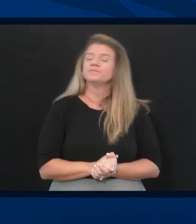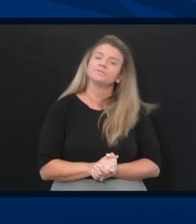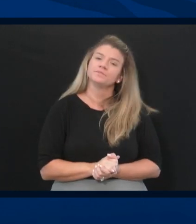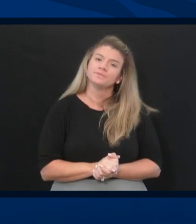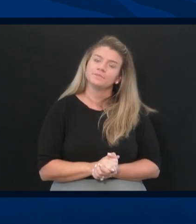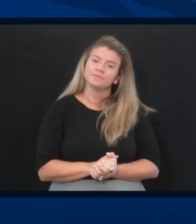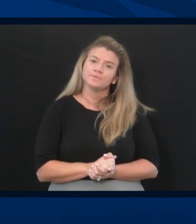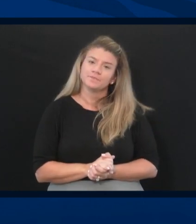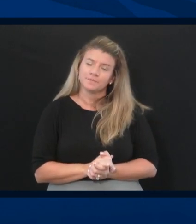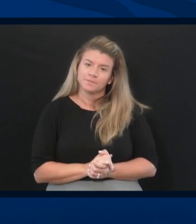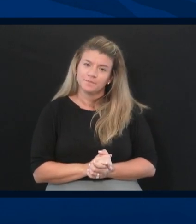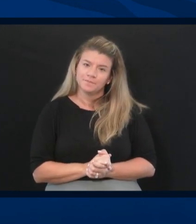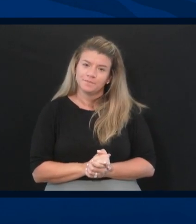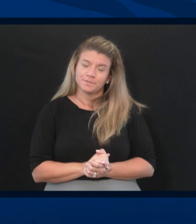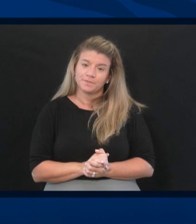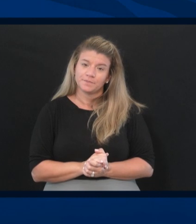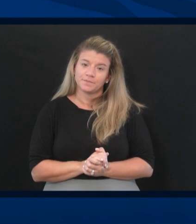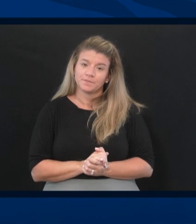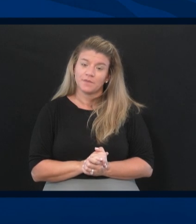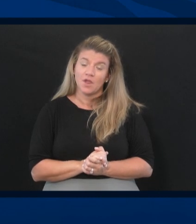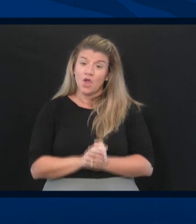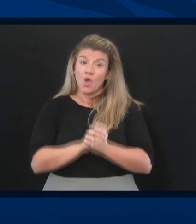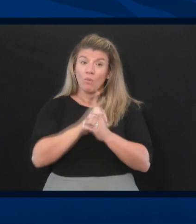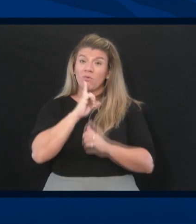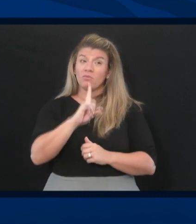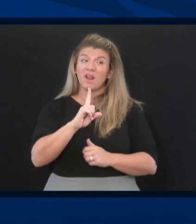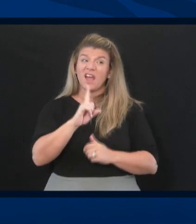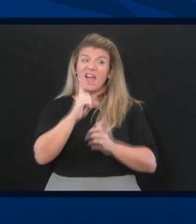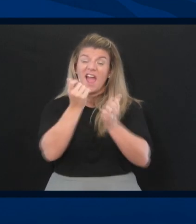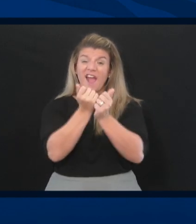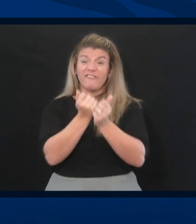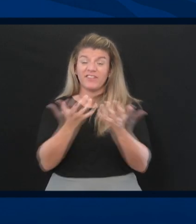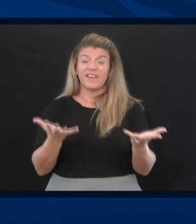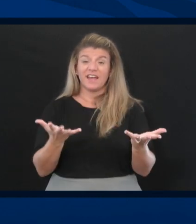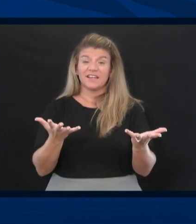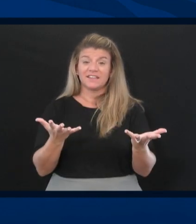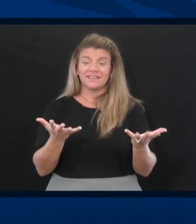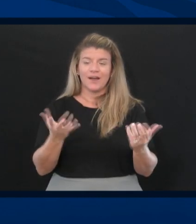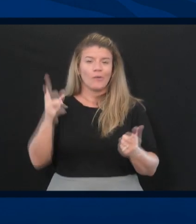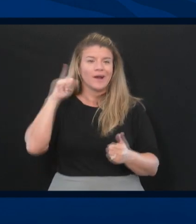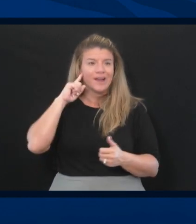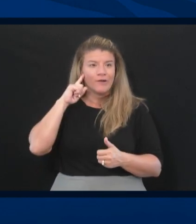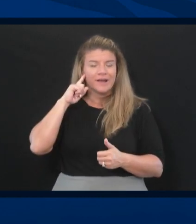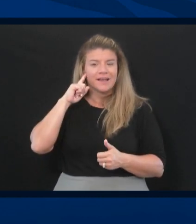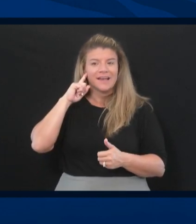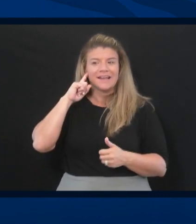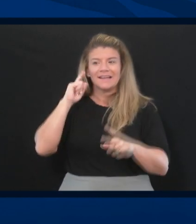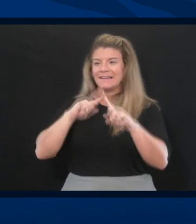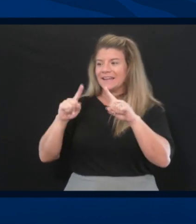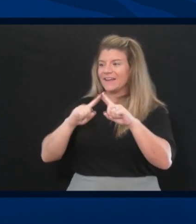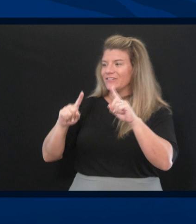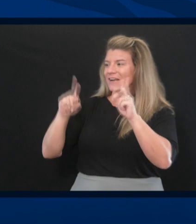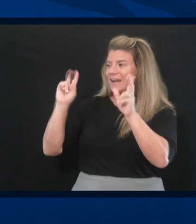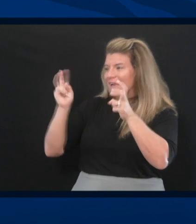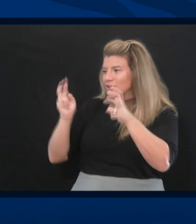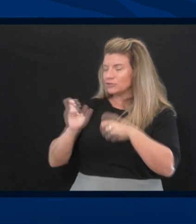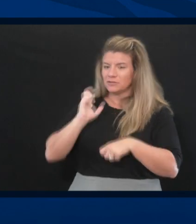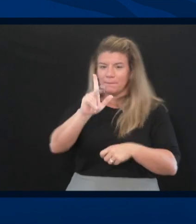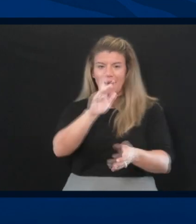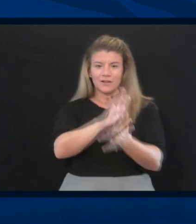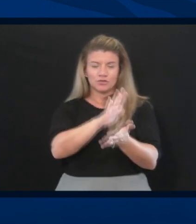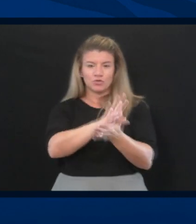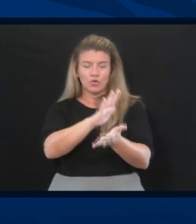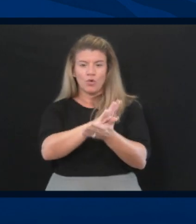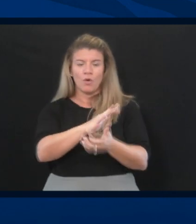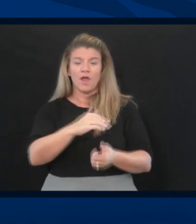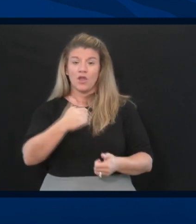not. With all of the things that are floating about going back to school, and statements made that we don't want to put